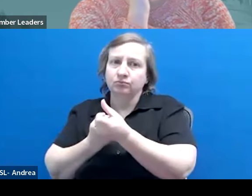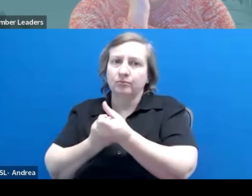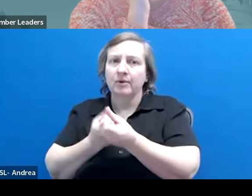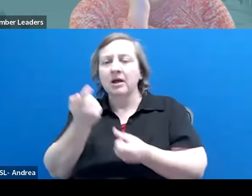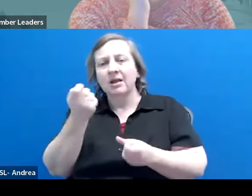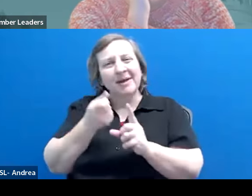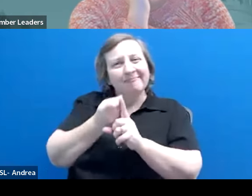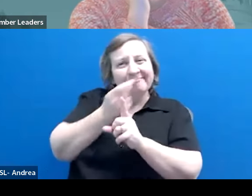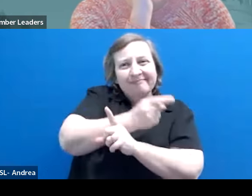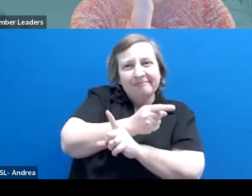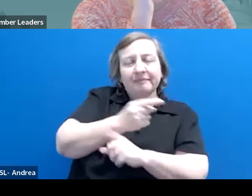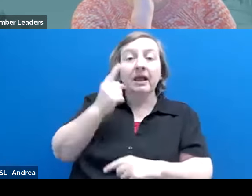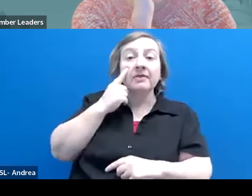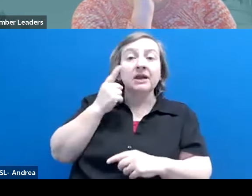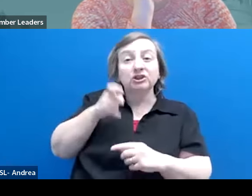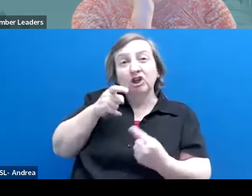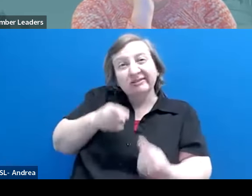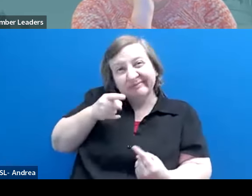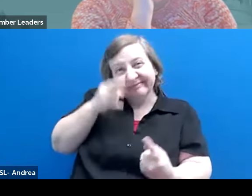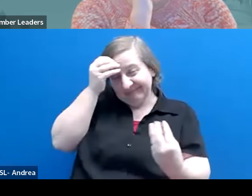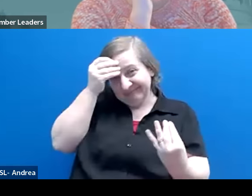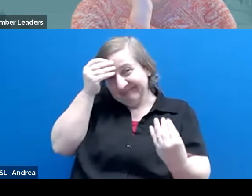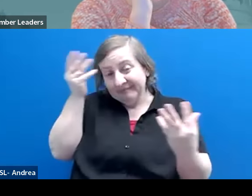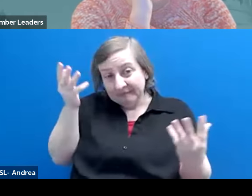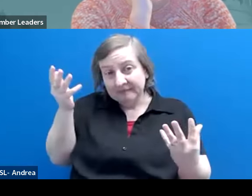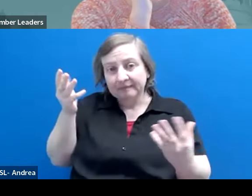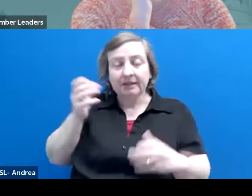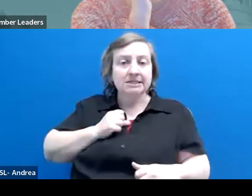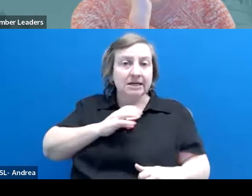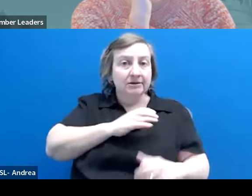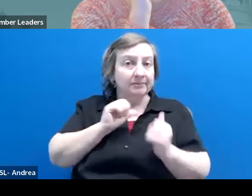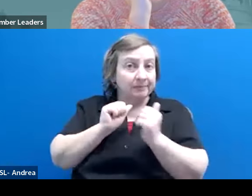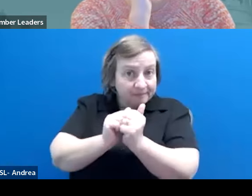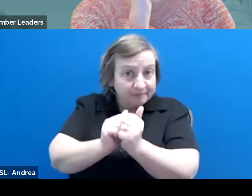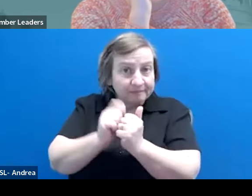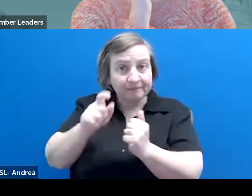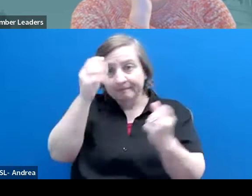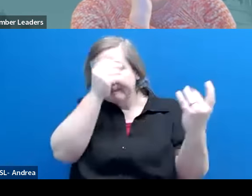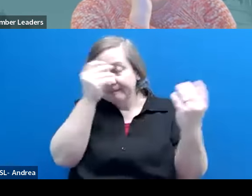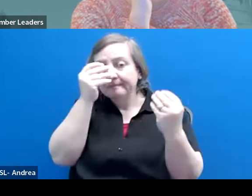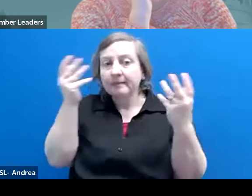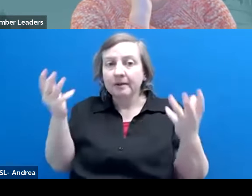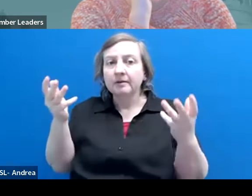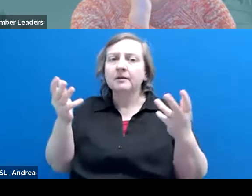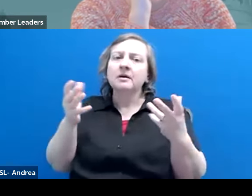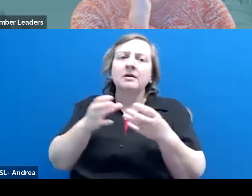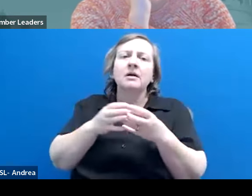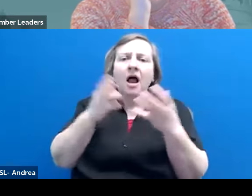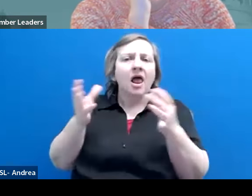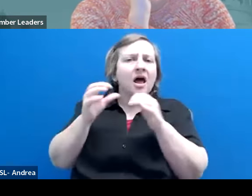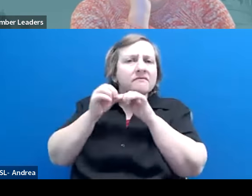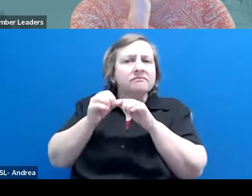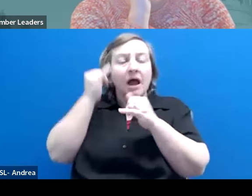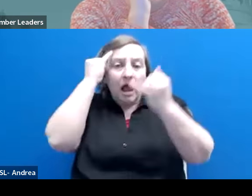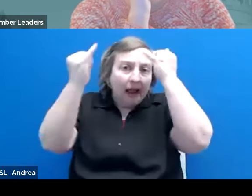a side note, I think something we should wrestle with at some point as a steering committee is there are a lot of ongoing